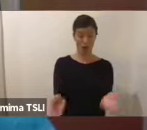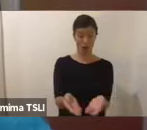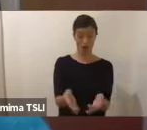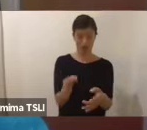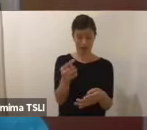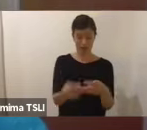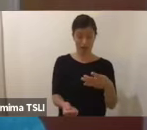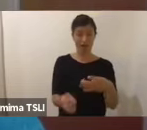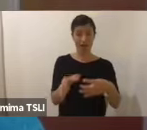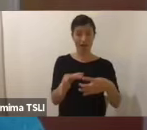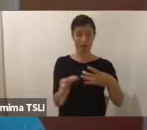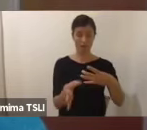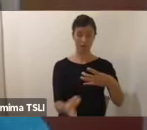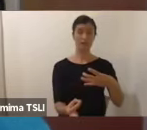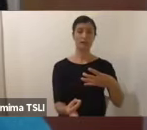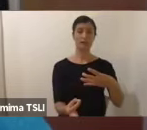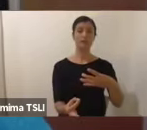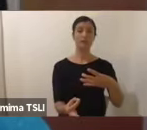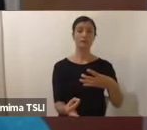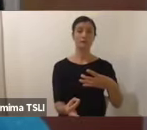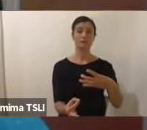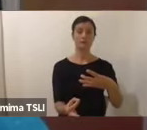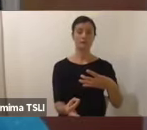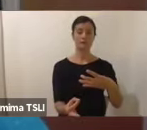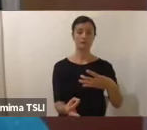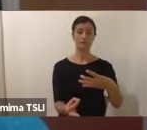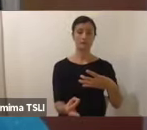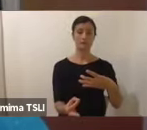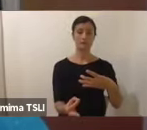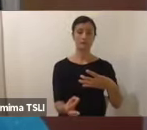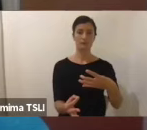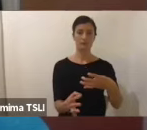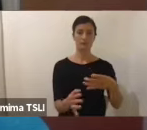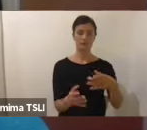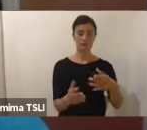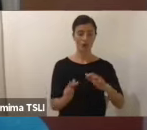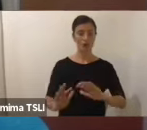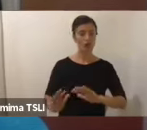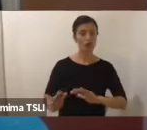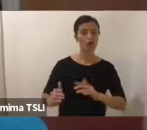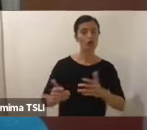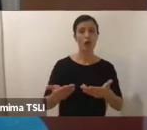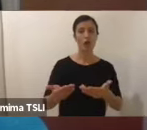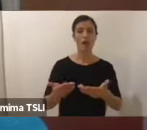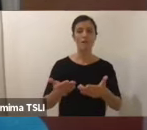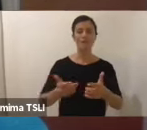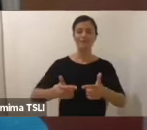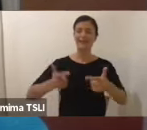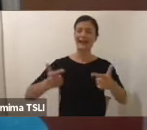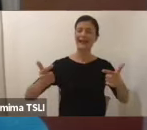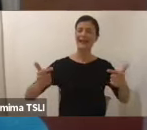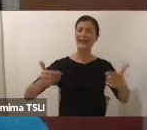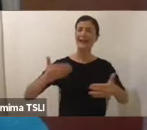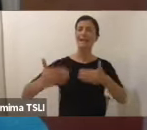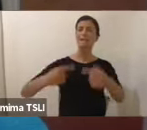serviceable in many ways to the infinite number of beings inhabiting limitless space so